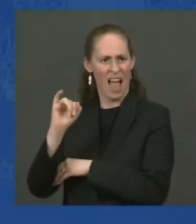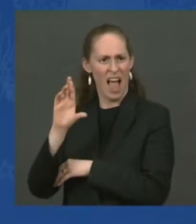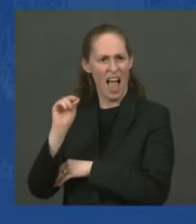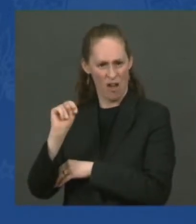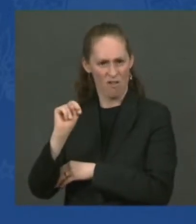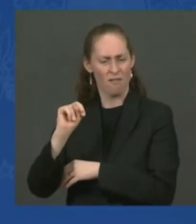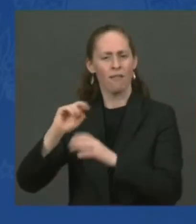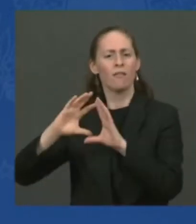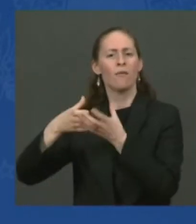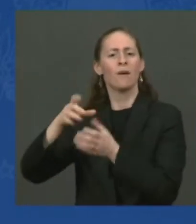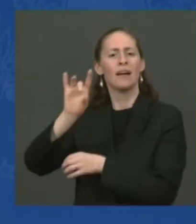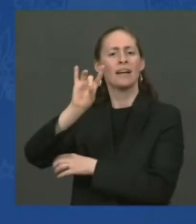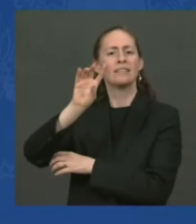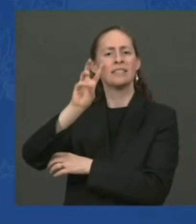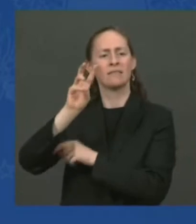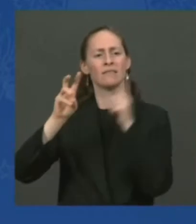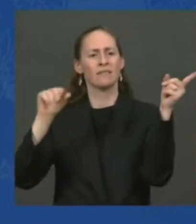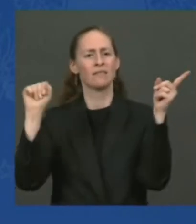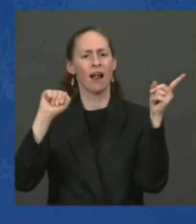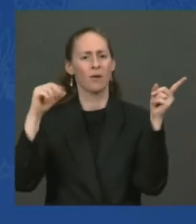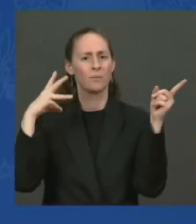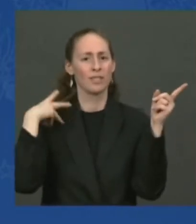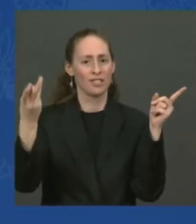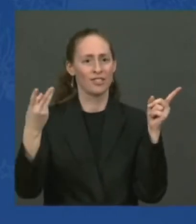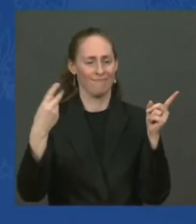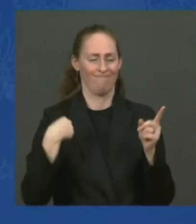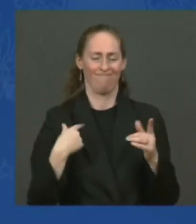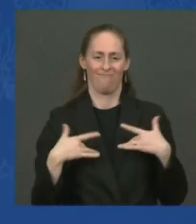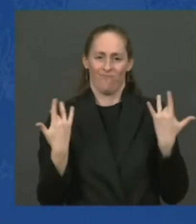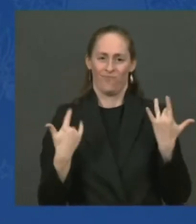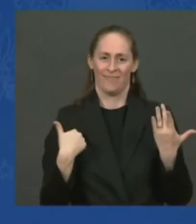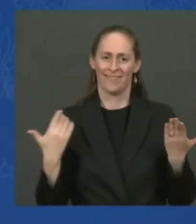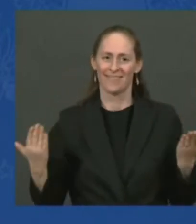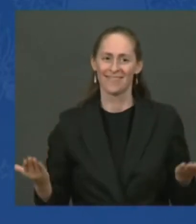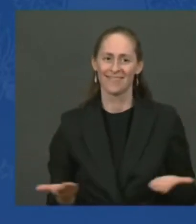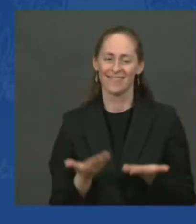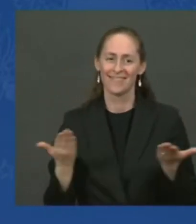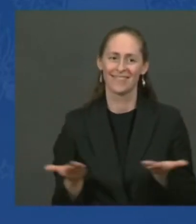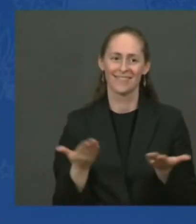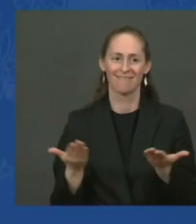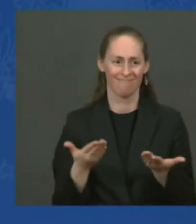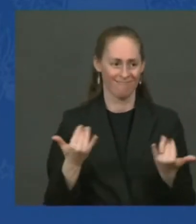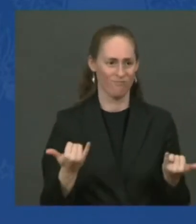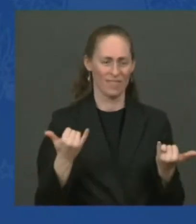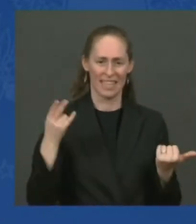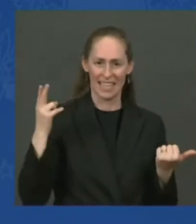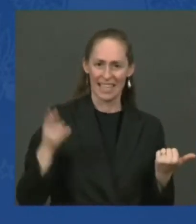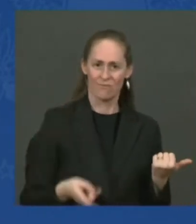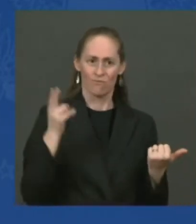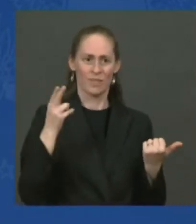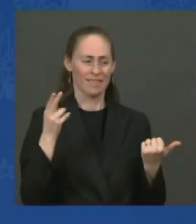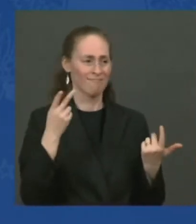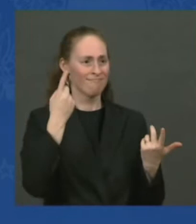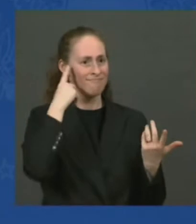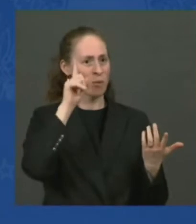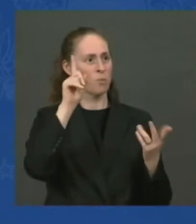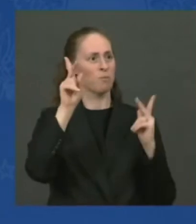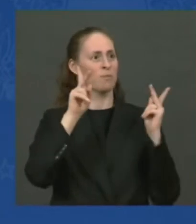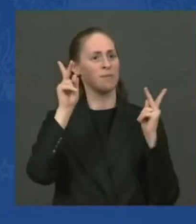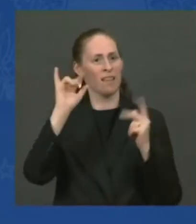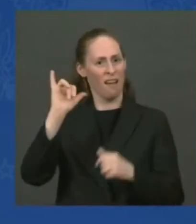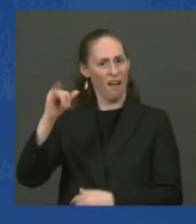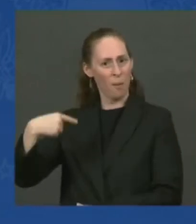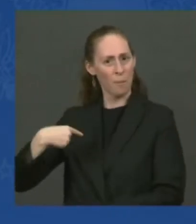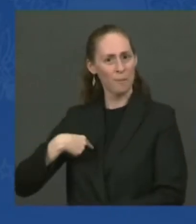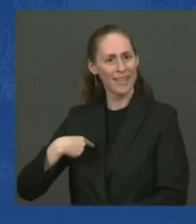I am honored to be here at the White House on this historic day for workers like me and our country. I am an elected leader in my local